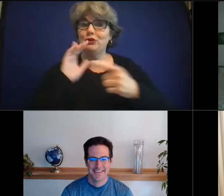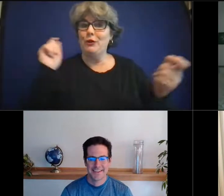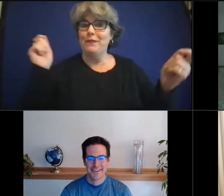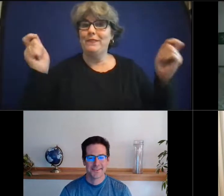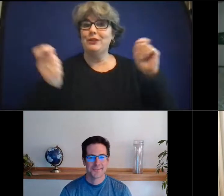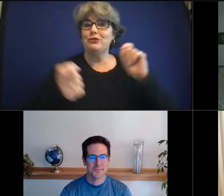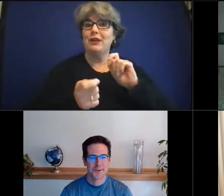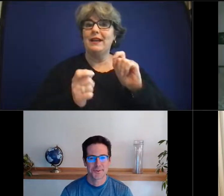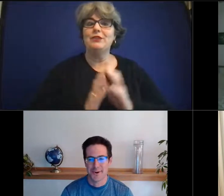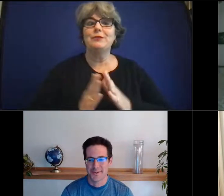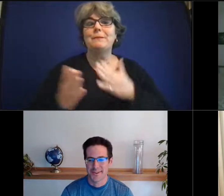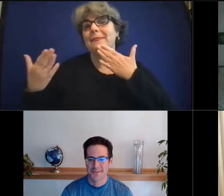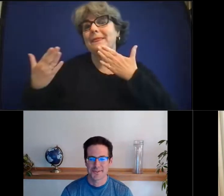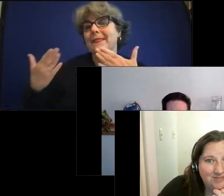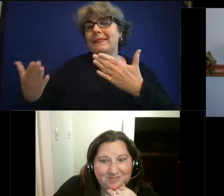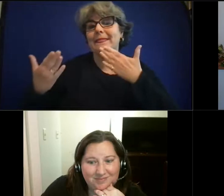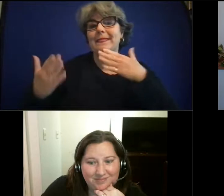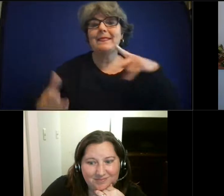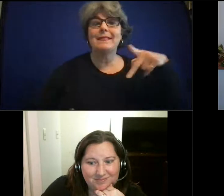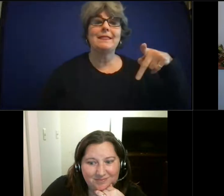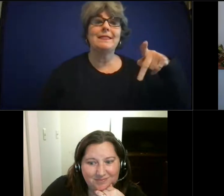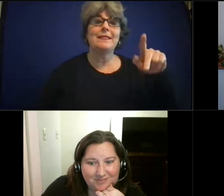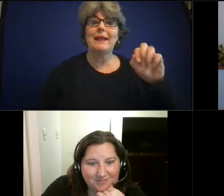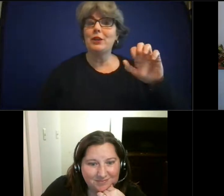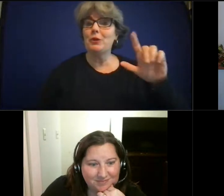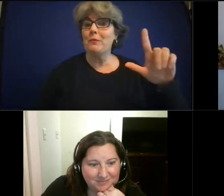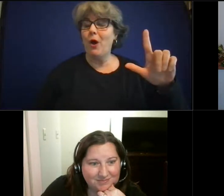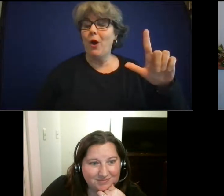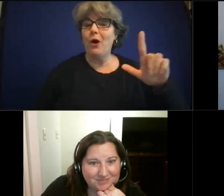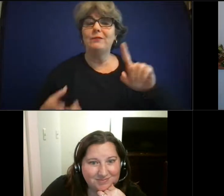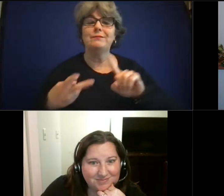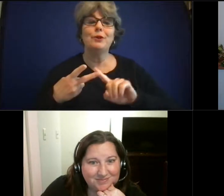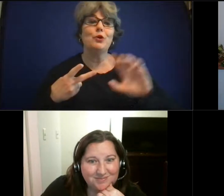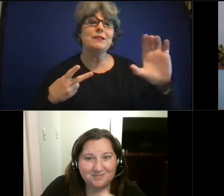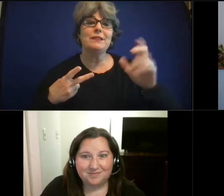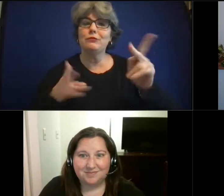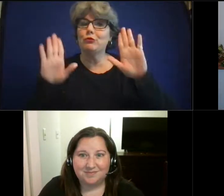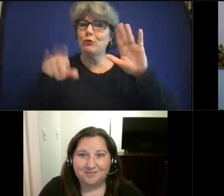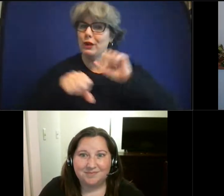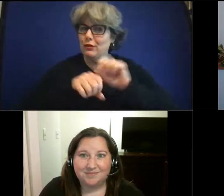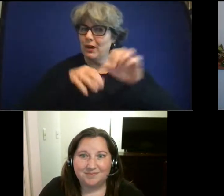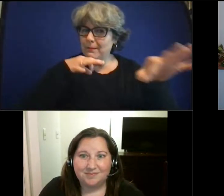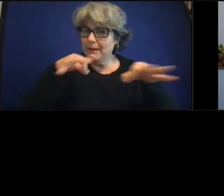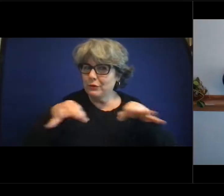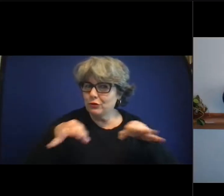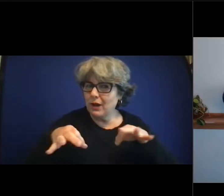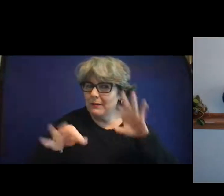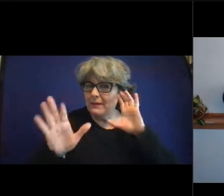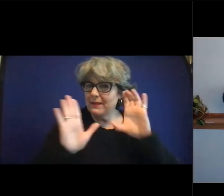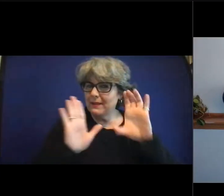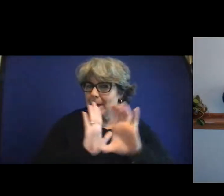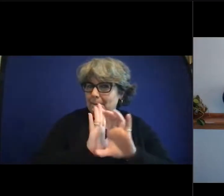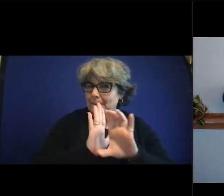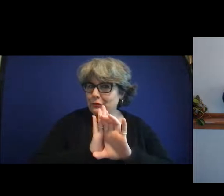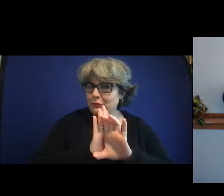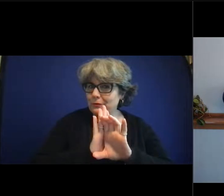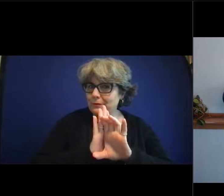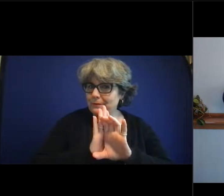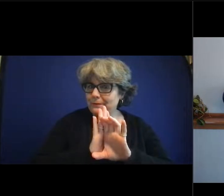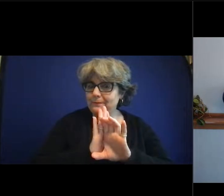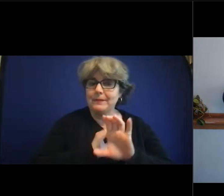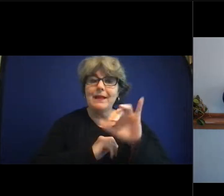Yeah, thank you so much, Paul. Thank you so much, Christina. You guys did a great job of describing that image. So here, this